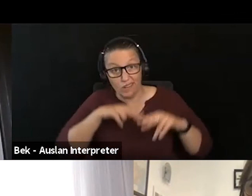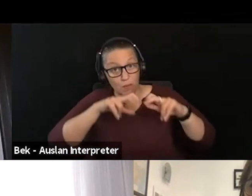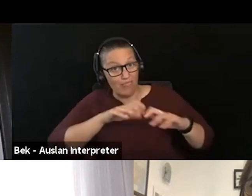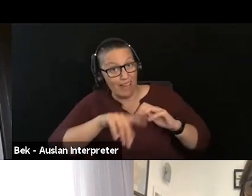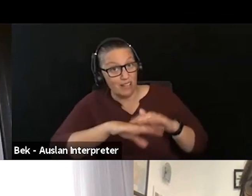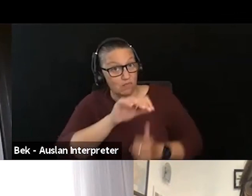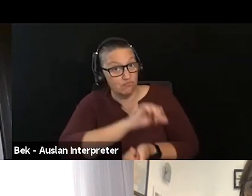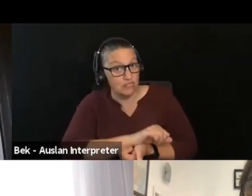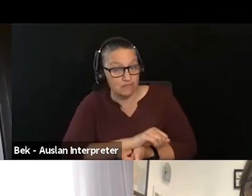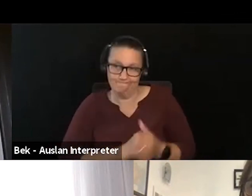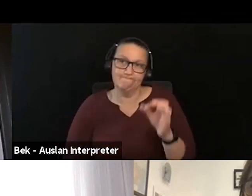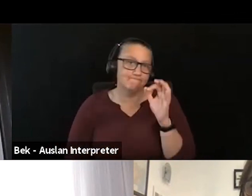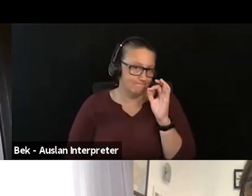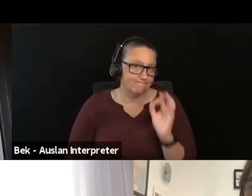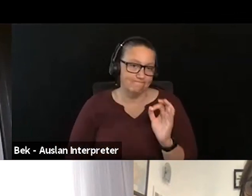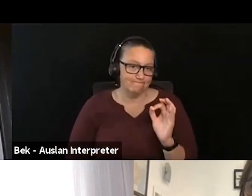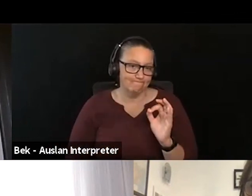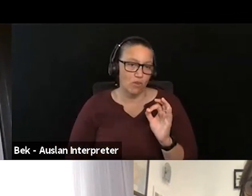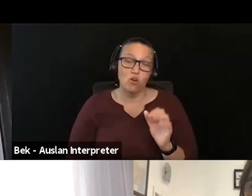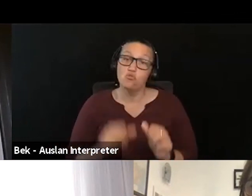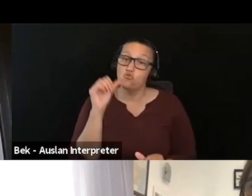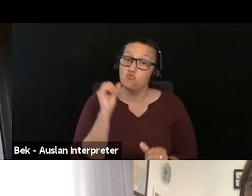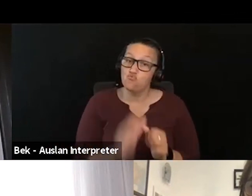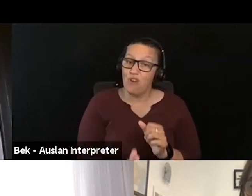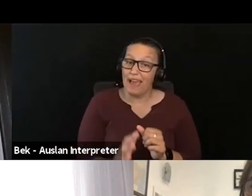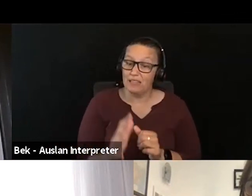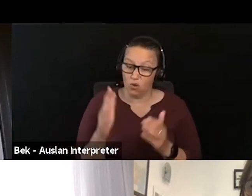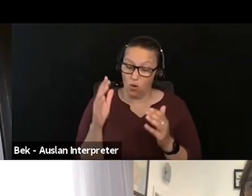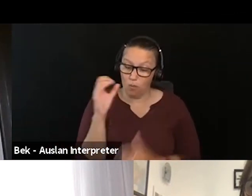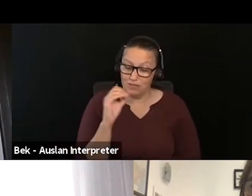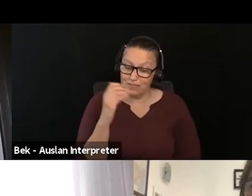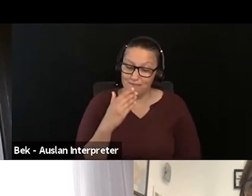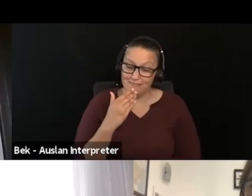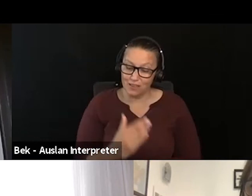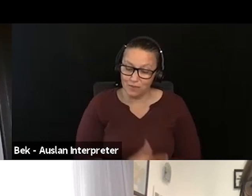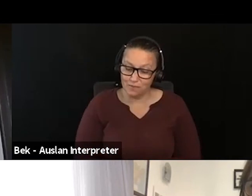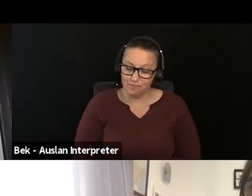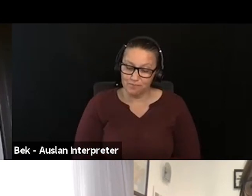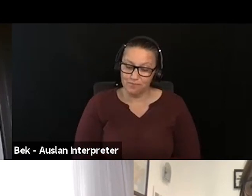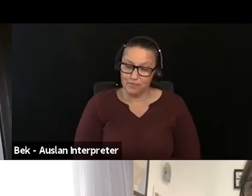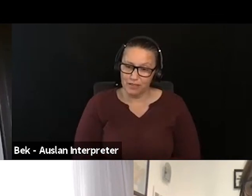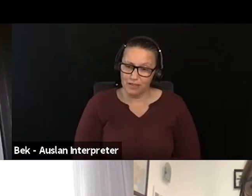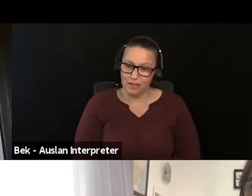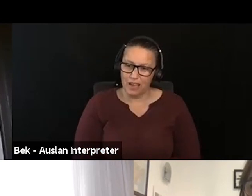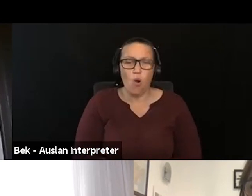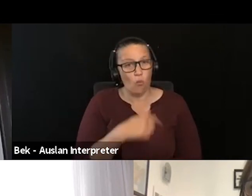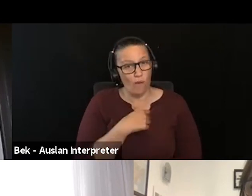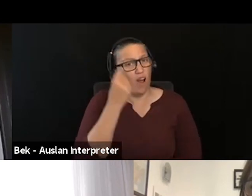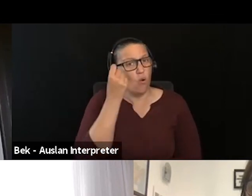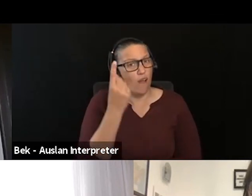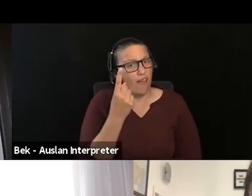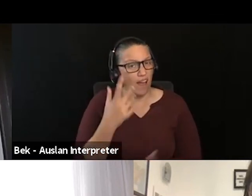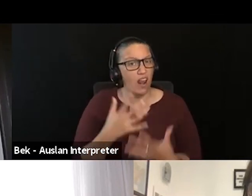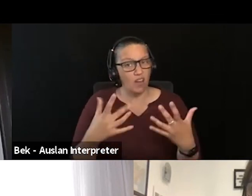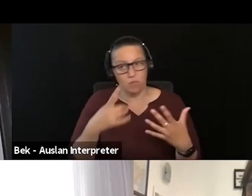it's a really good observation, Ian. And yeah, we are very aware that there's a lot of people who are going